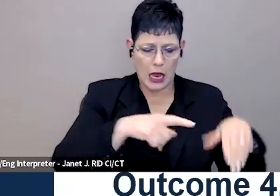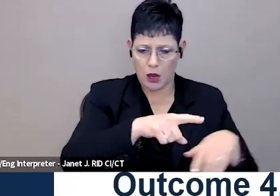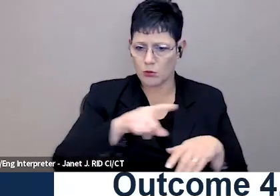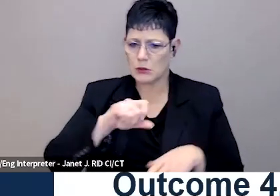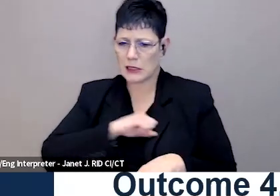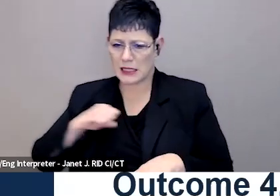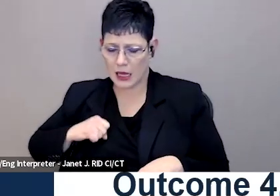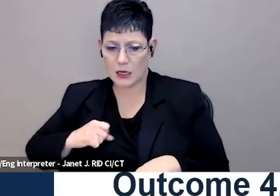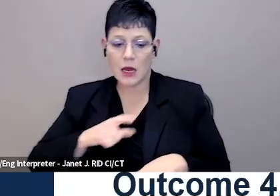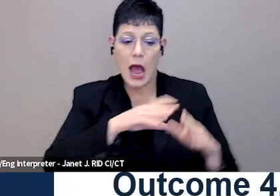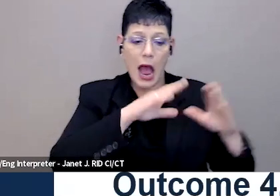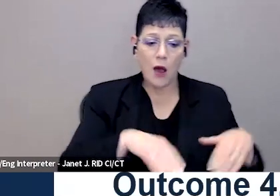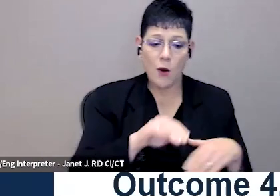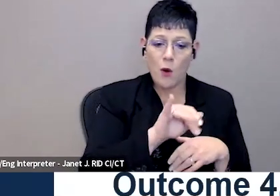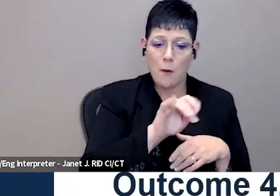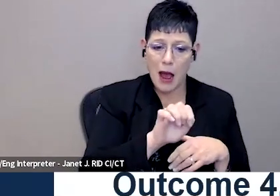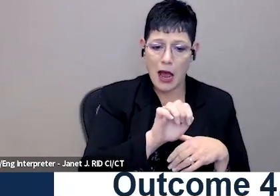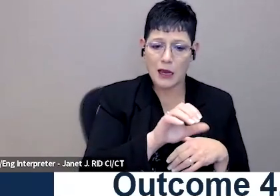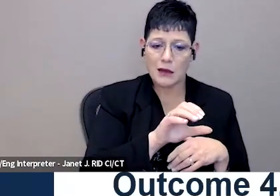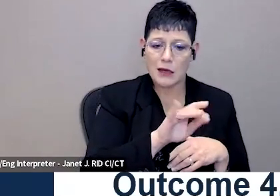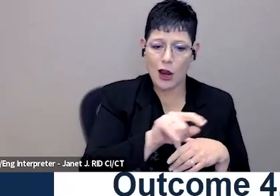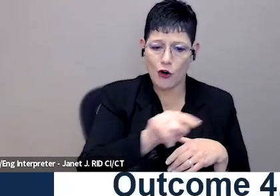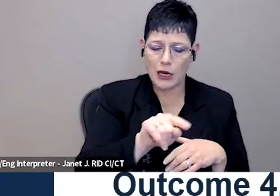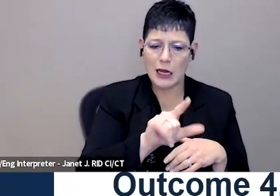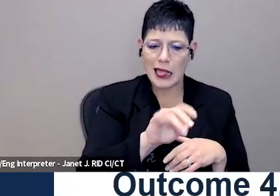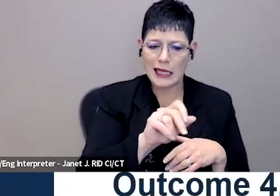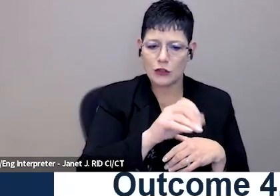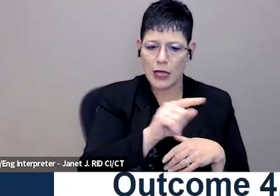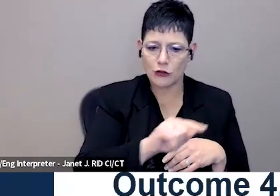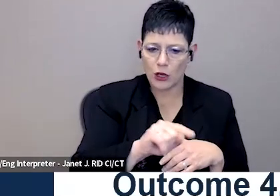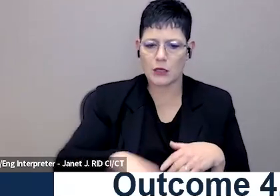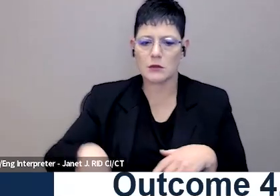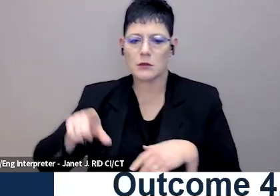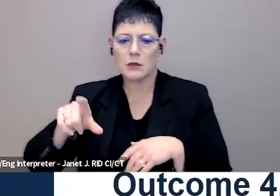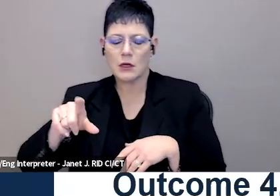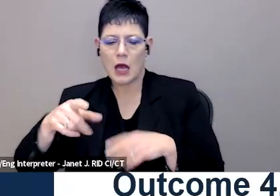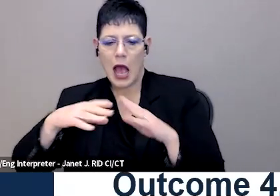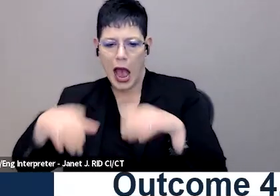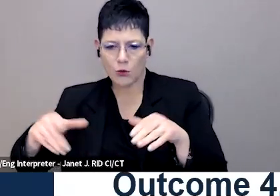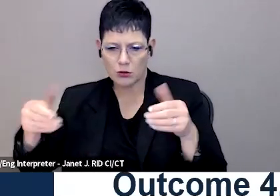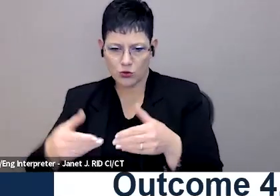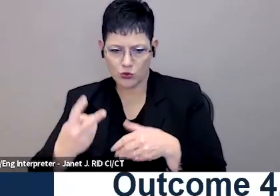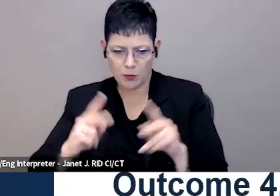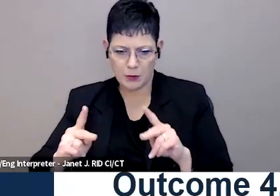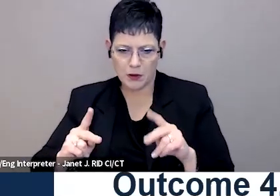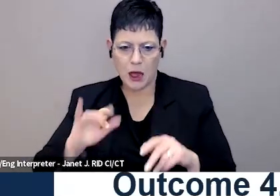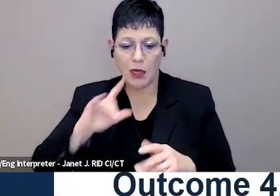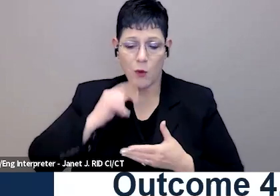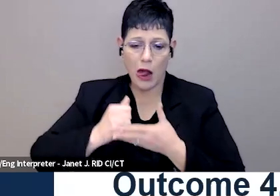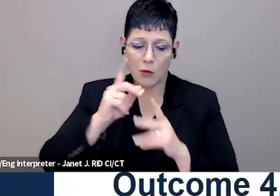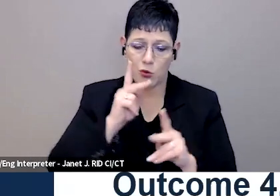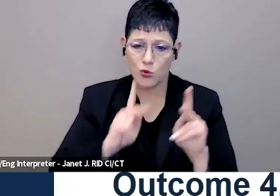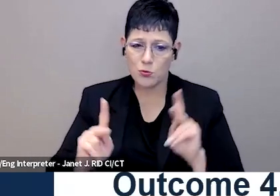in the House by Representatives Mike Carey and Linda Sanchez, on the Senate side by Senators Bennett and Shelley Moore Capito. It would help eligible working